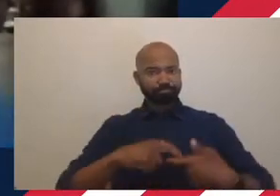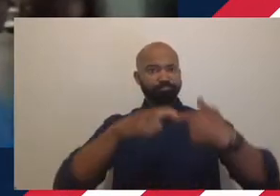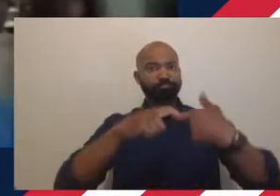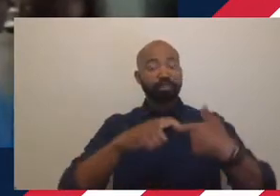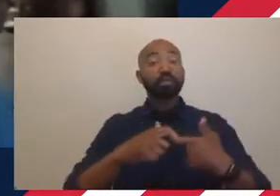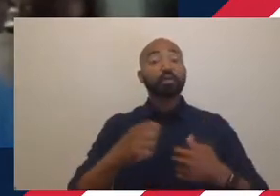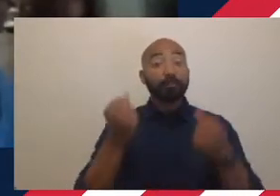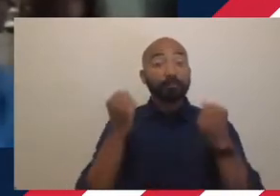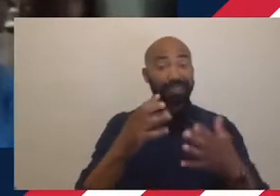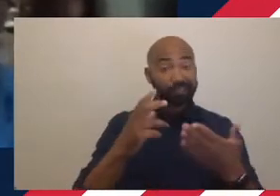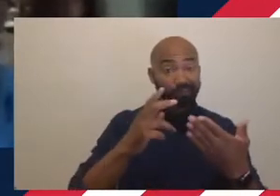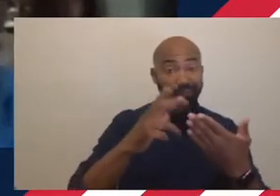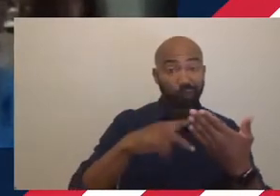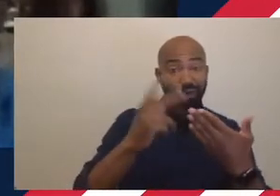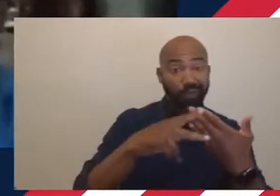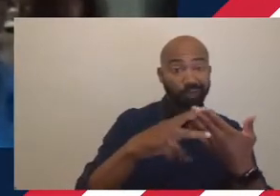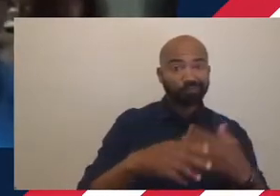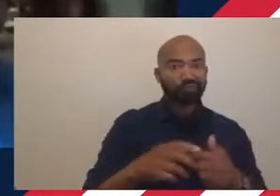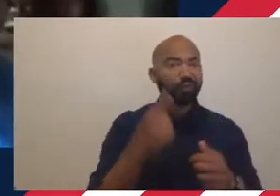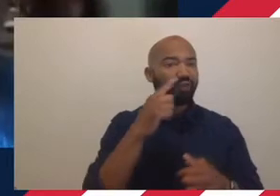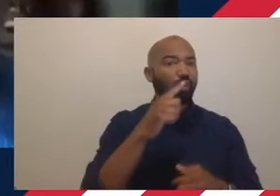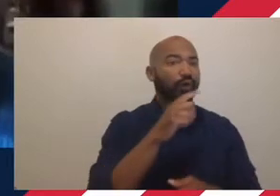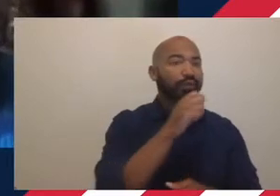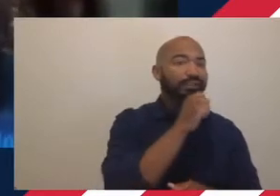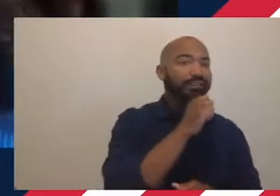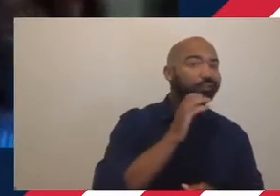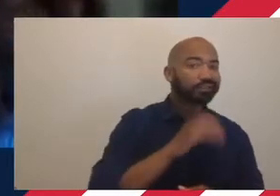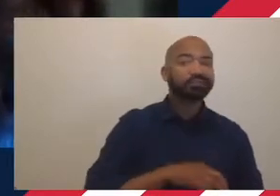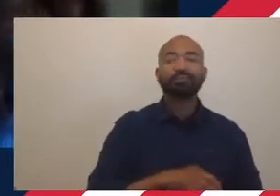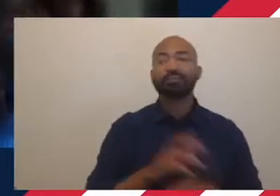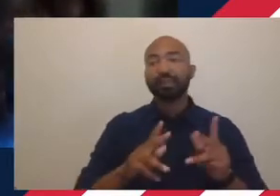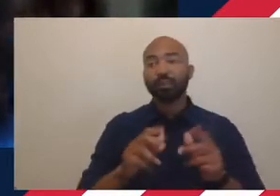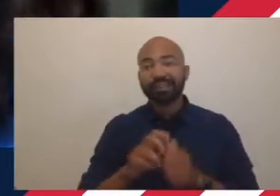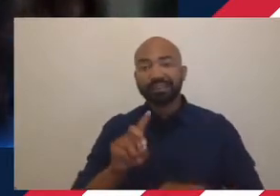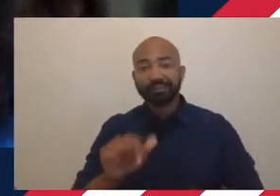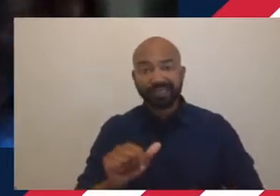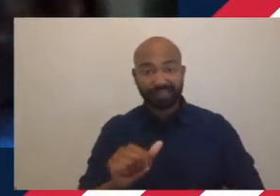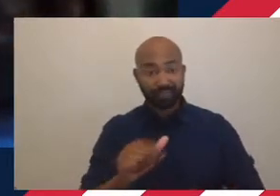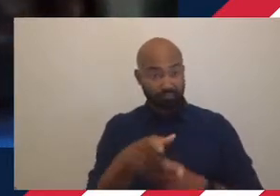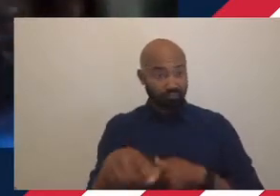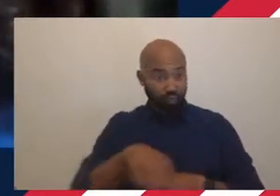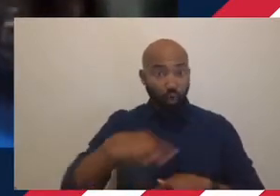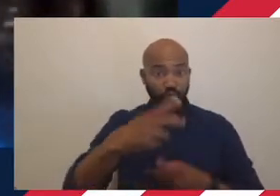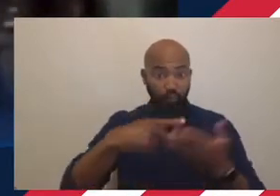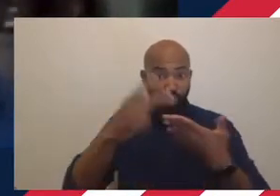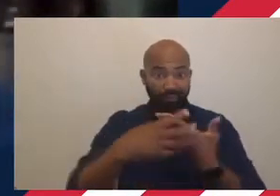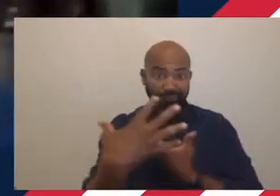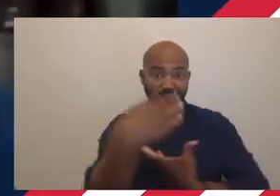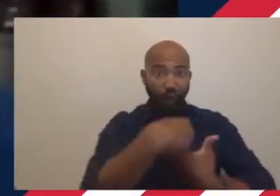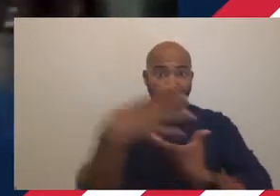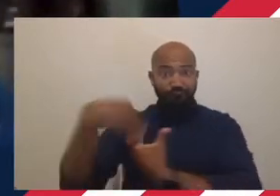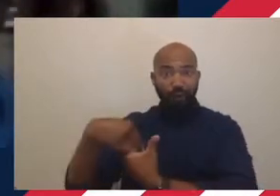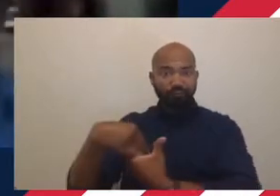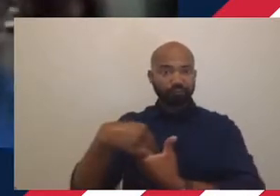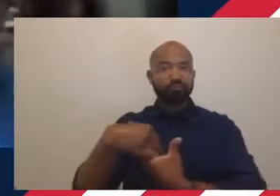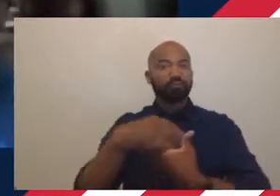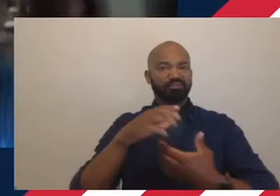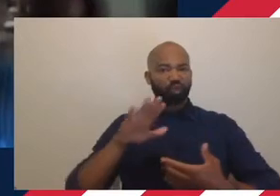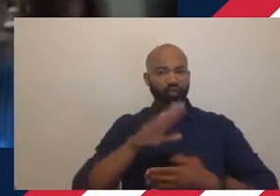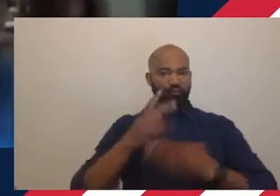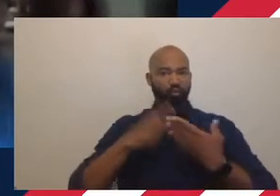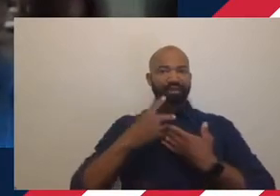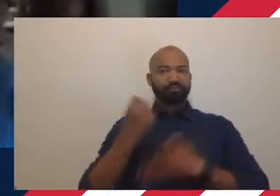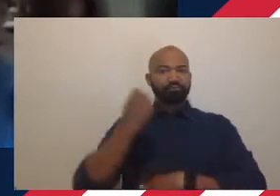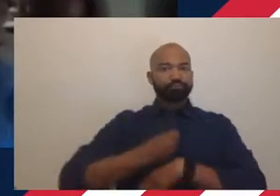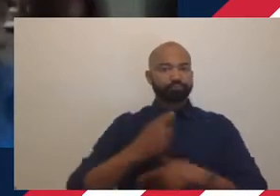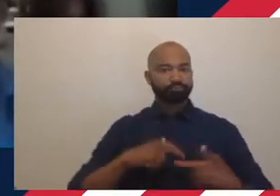and people living with disabilities, the programs that they participate in have closed. Home care providers sort